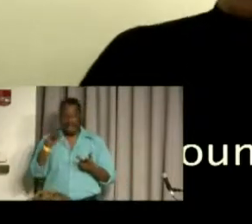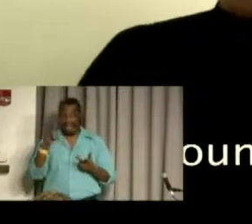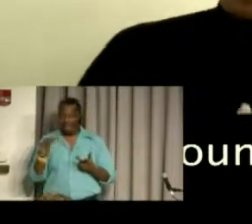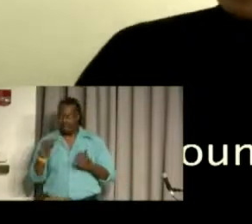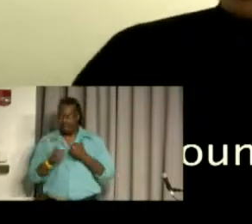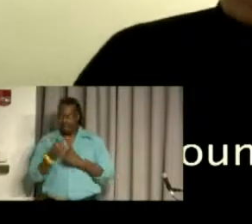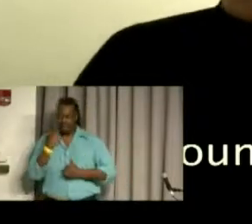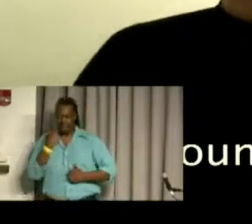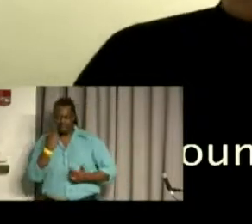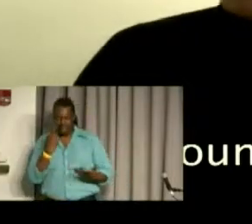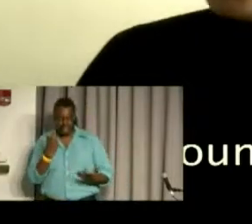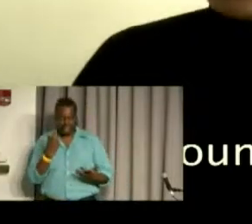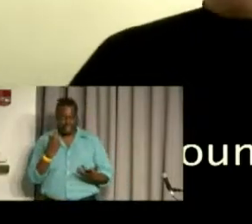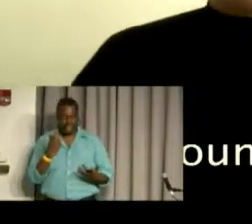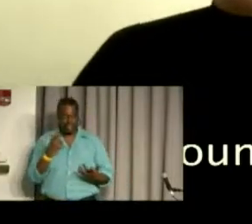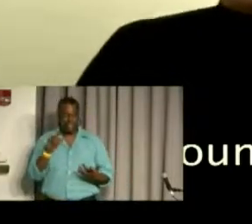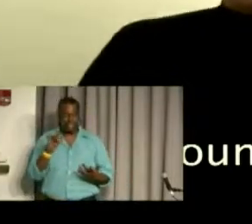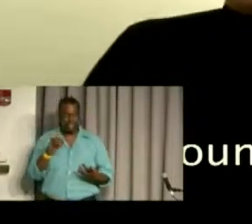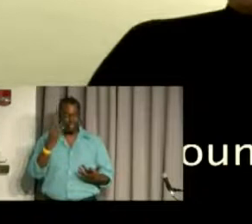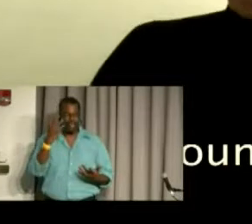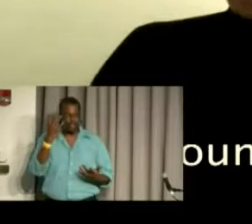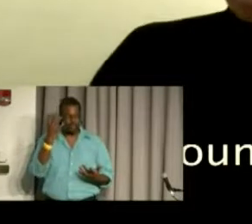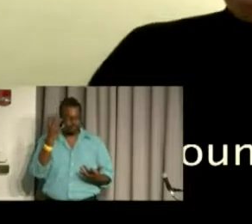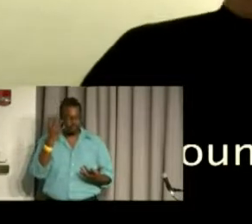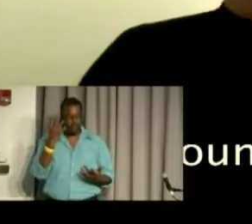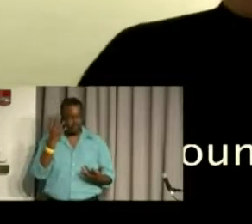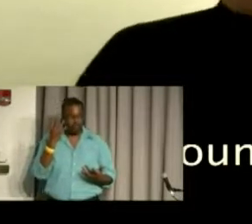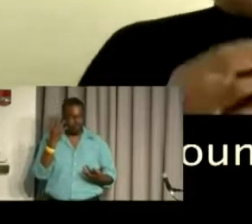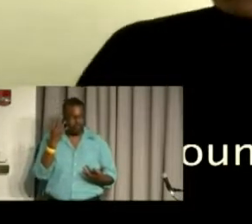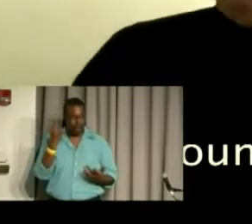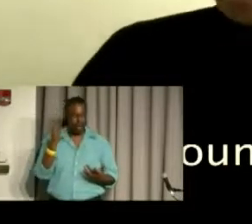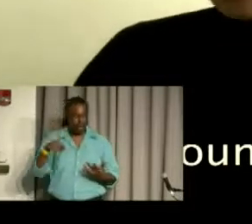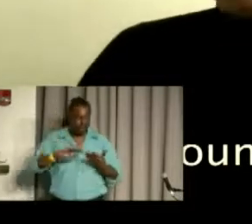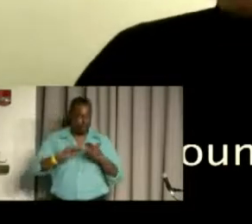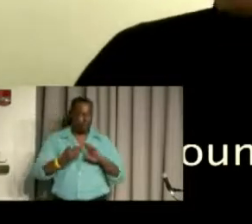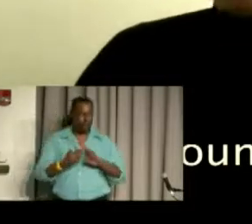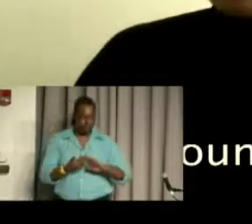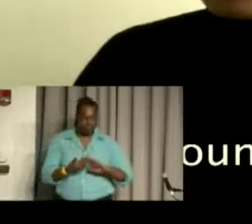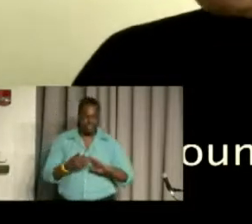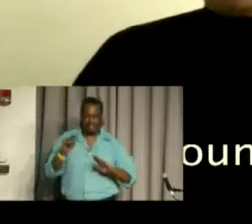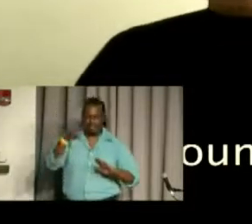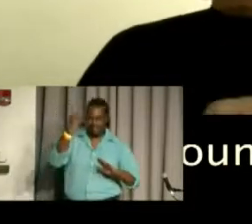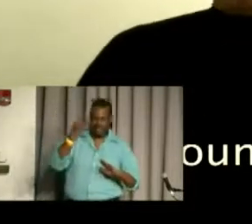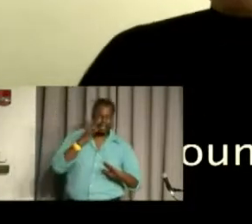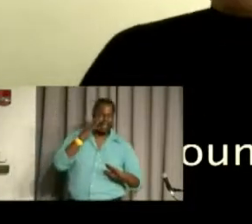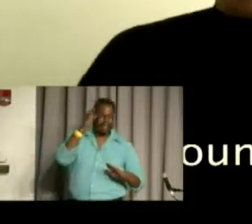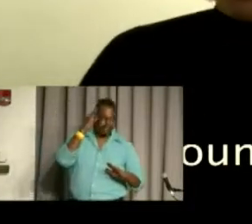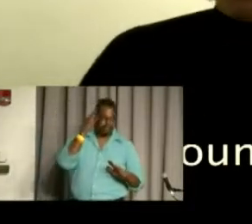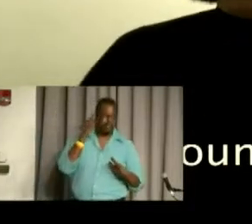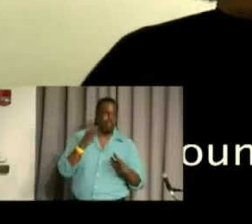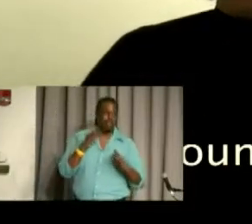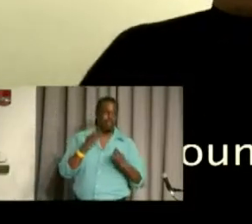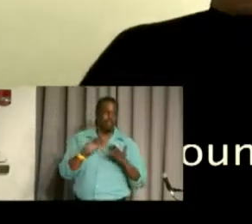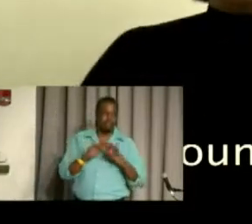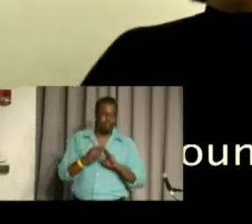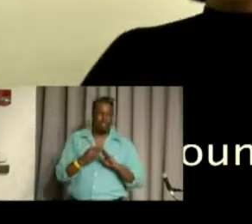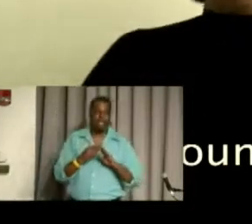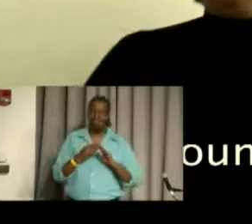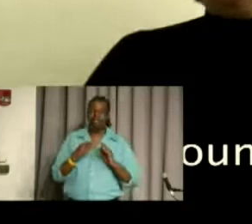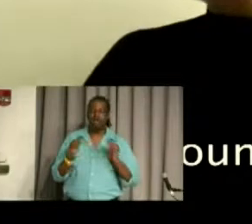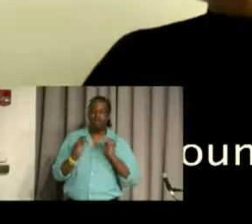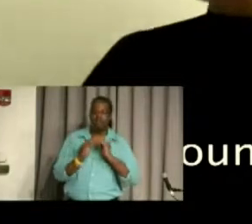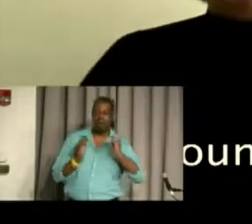recently. It has widely been reported, including in the indictment, that Black and Indigenous communities are disproportionately